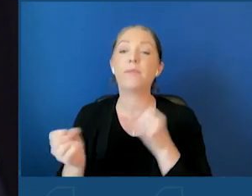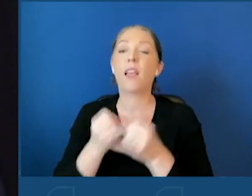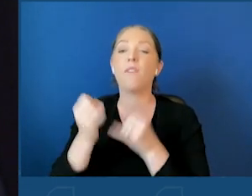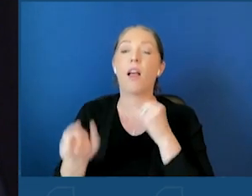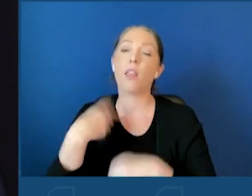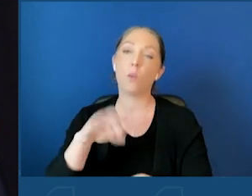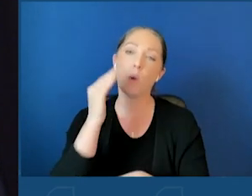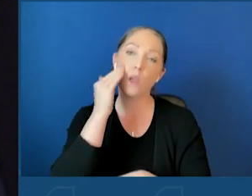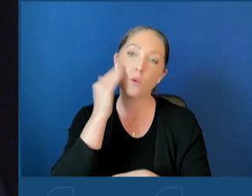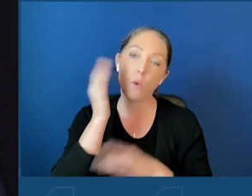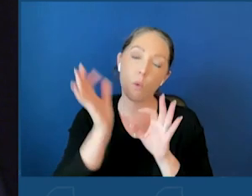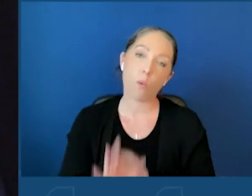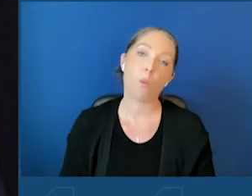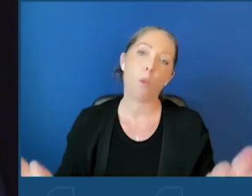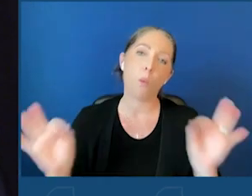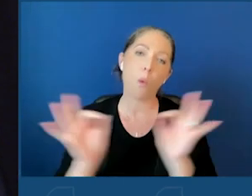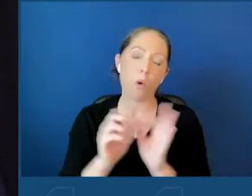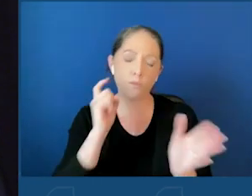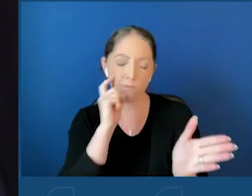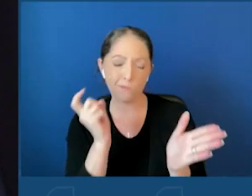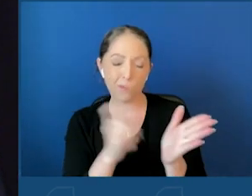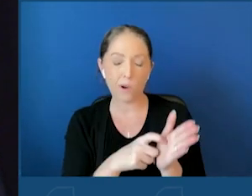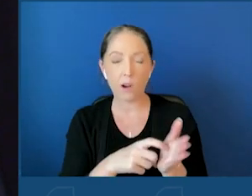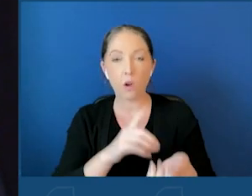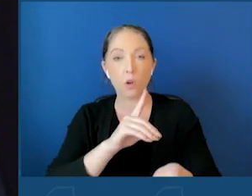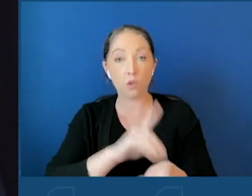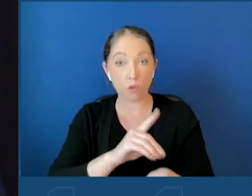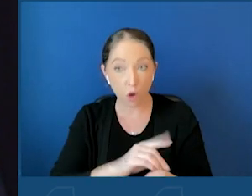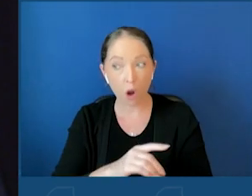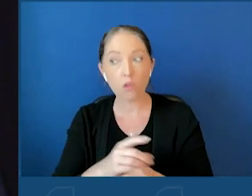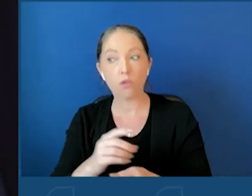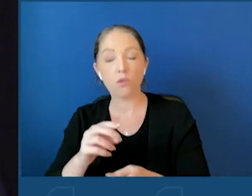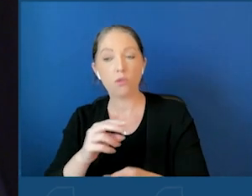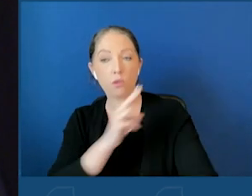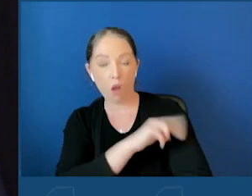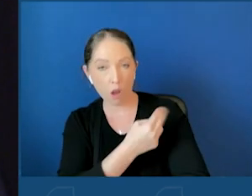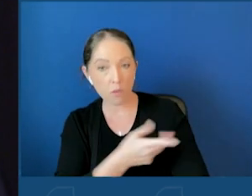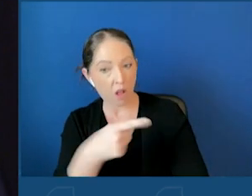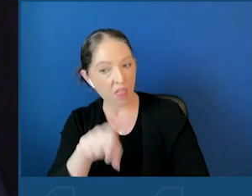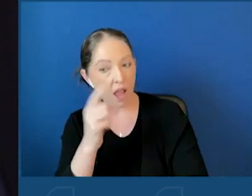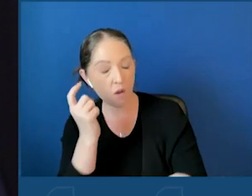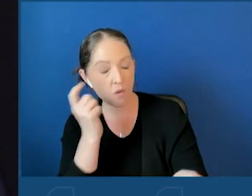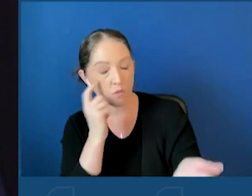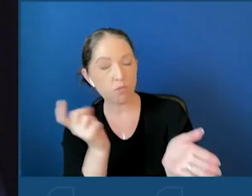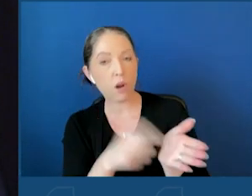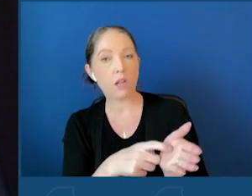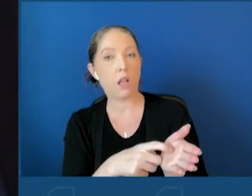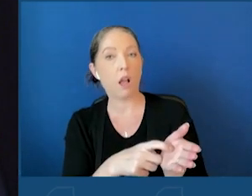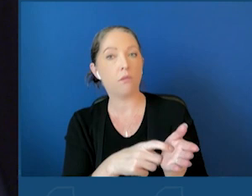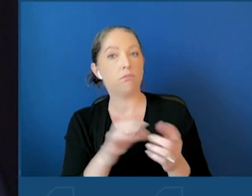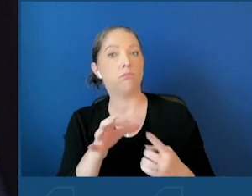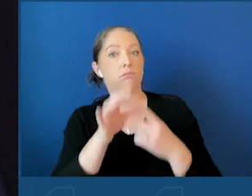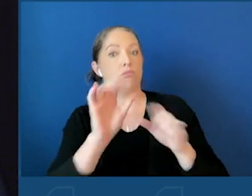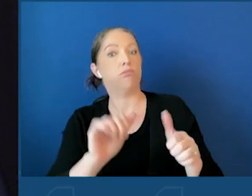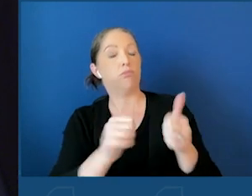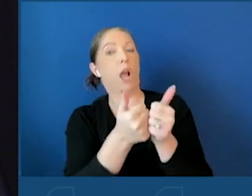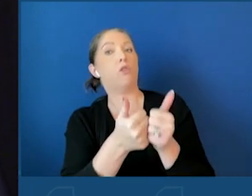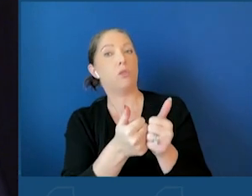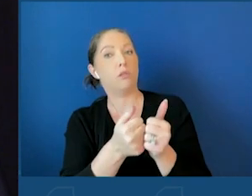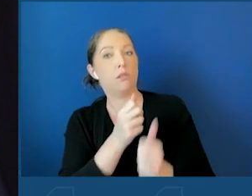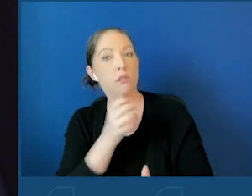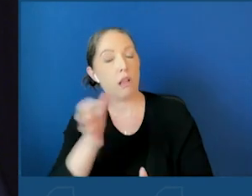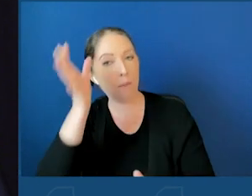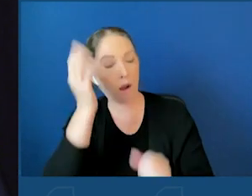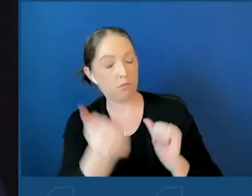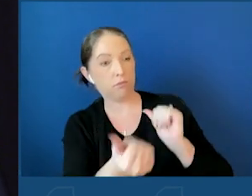they recognize, that doctors and hospitals recognize the unique challenges facing parents and newborns. Here in New York, we have